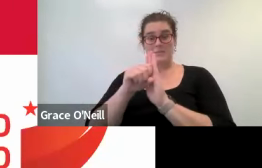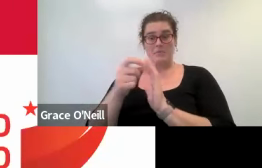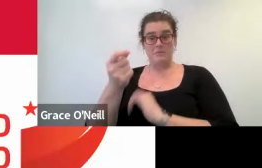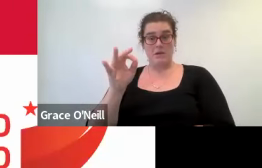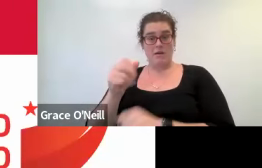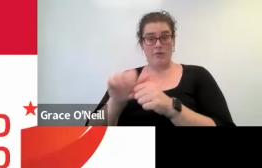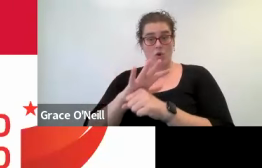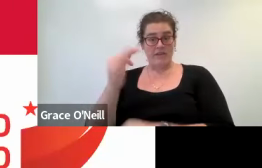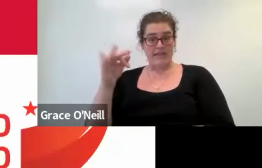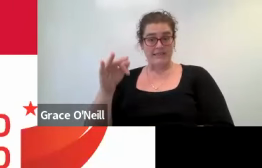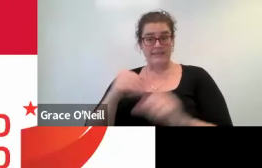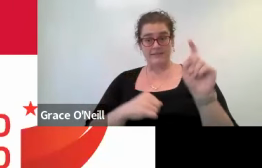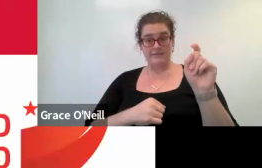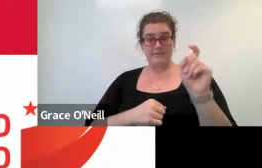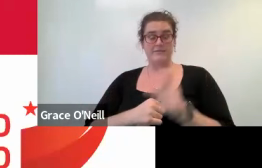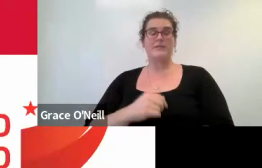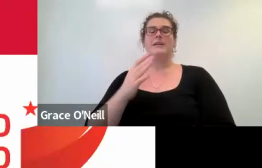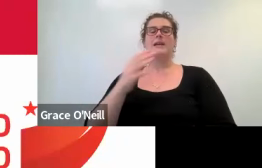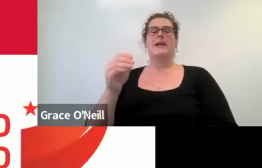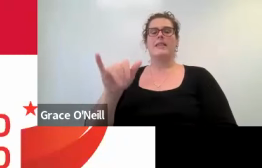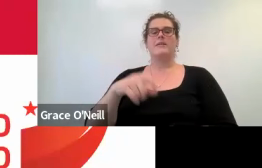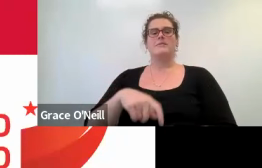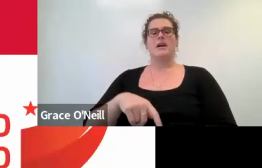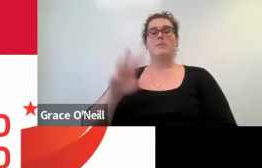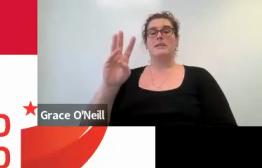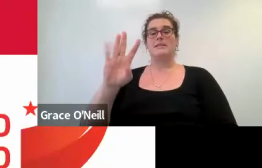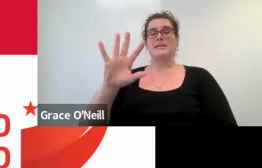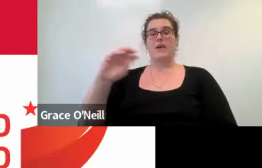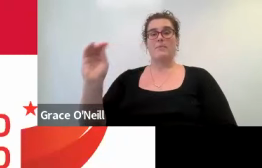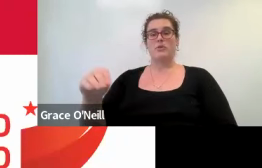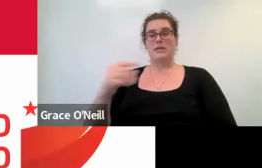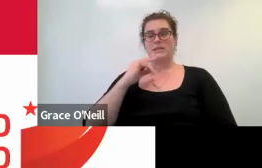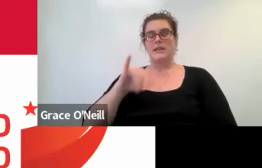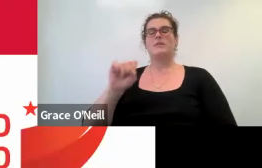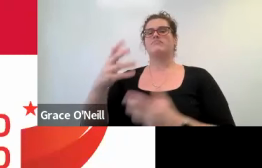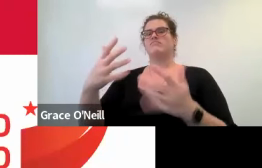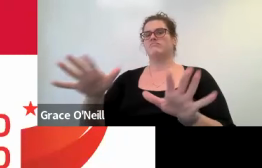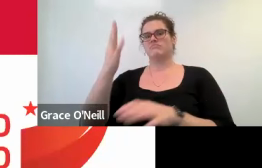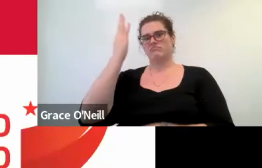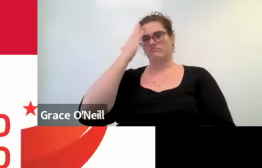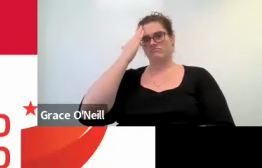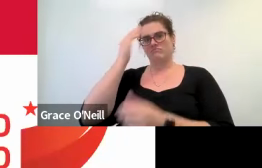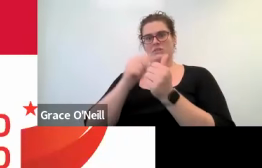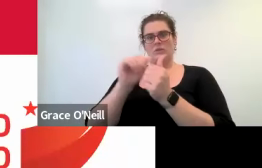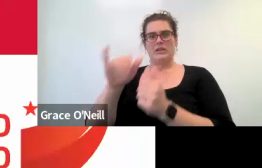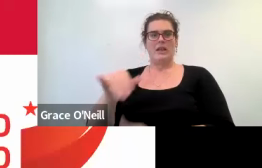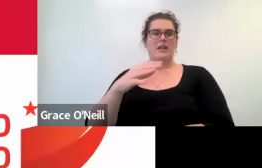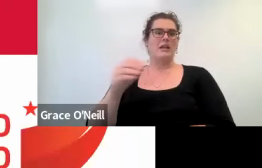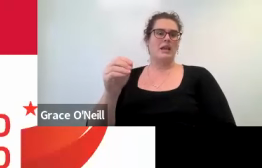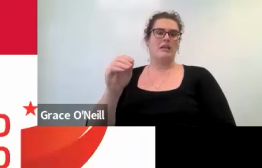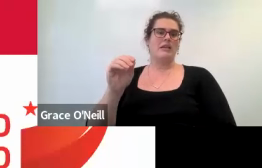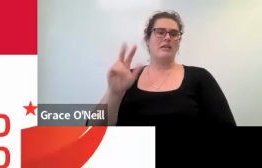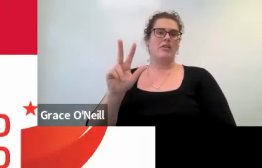And 65% at the time reported being familiar with the symptoms, with 35 being unfamiliar with